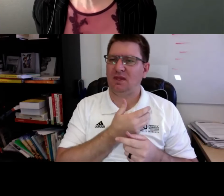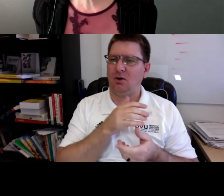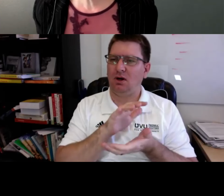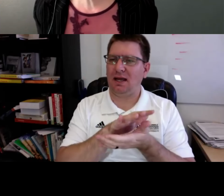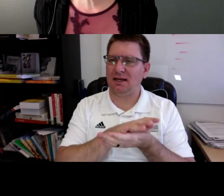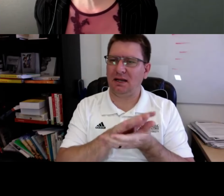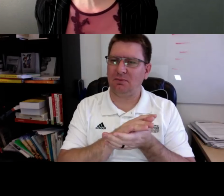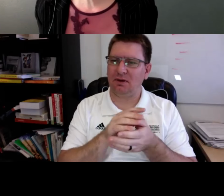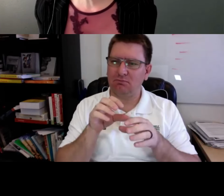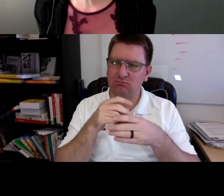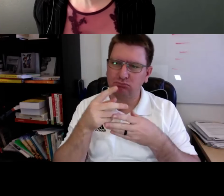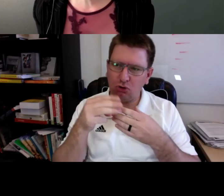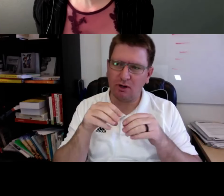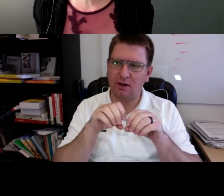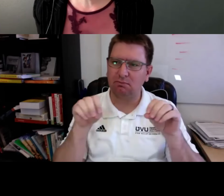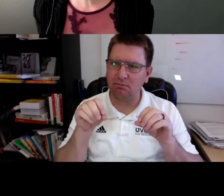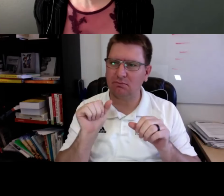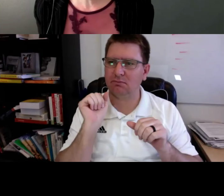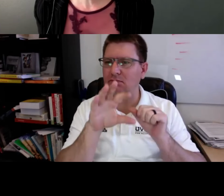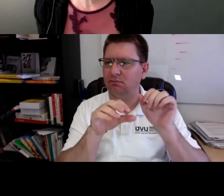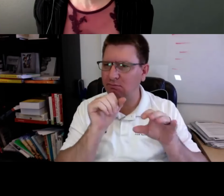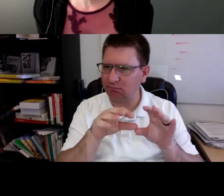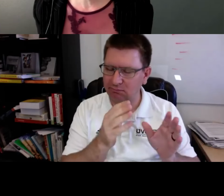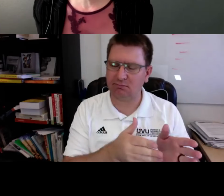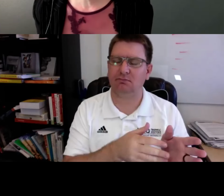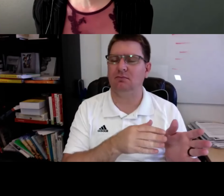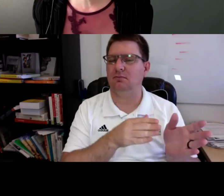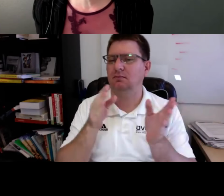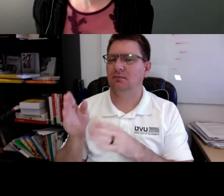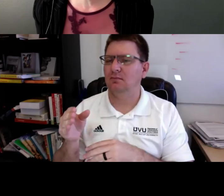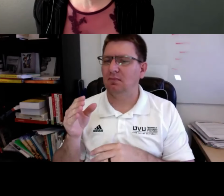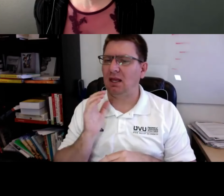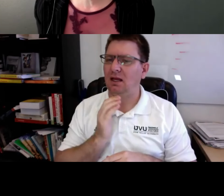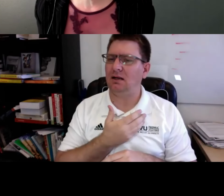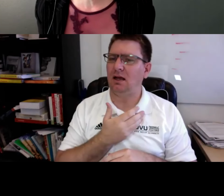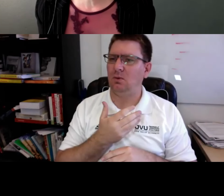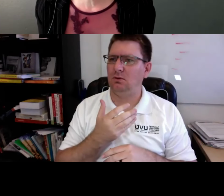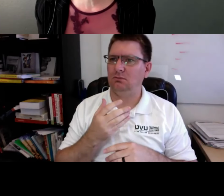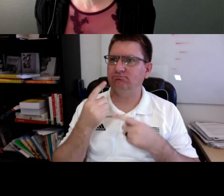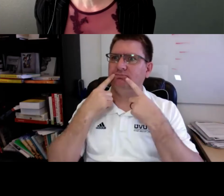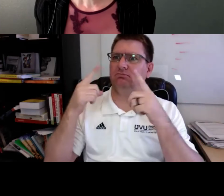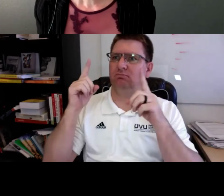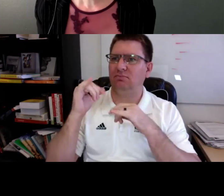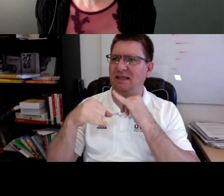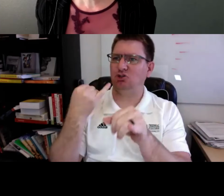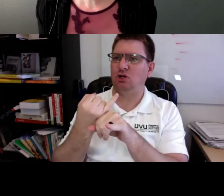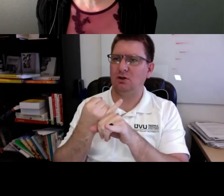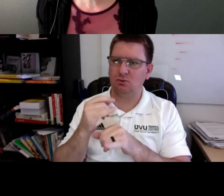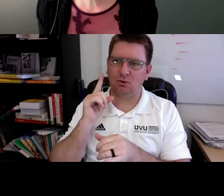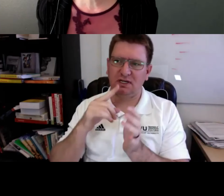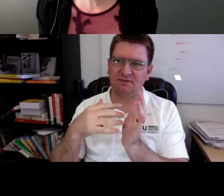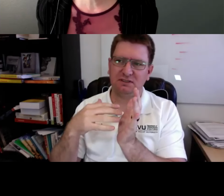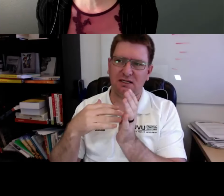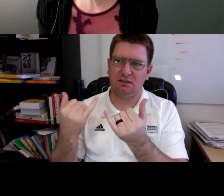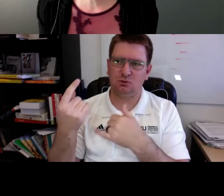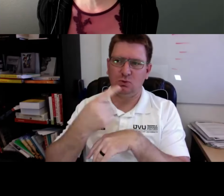set of website information. And so our academic programs, our degree programs, I put them into one area. And